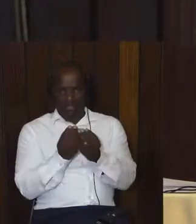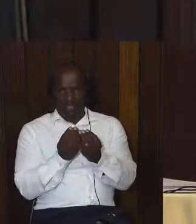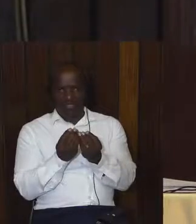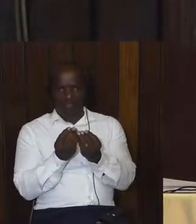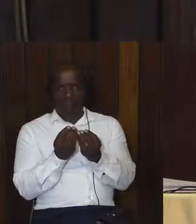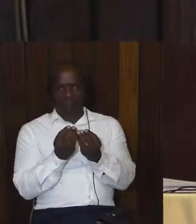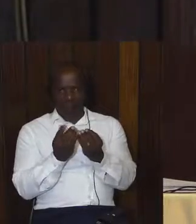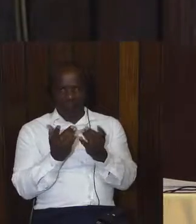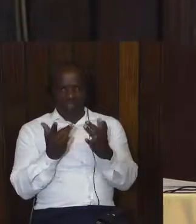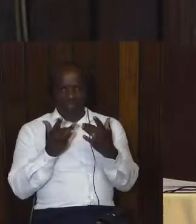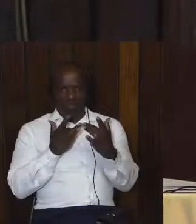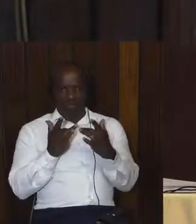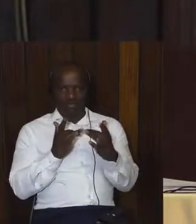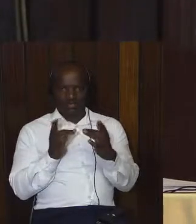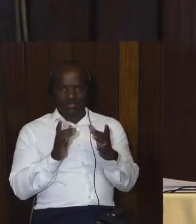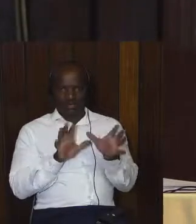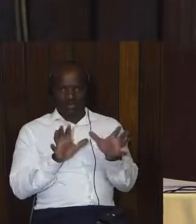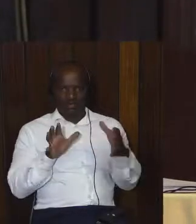concessionaires,